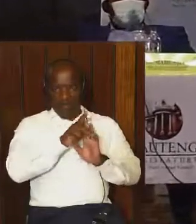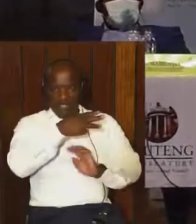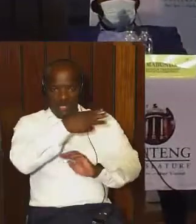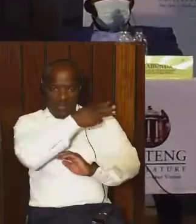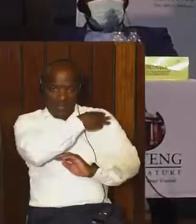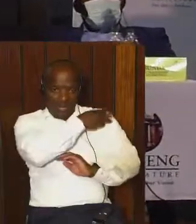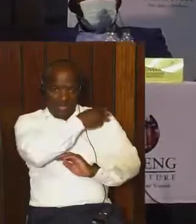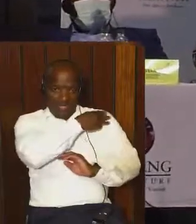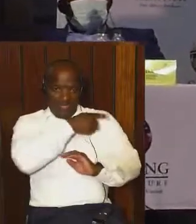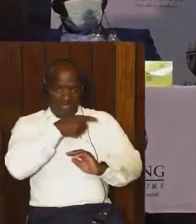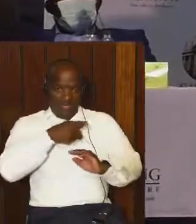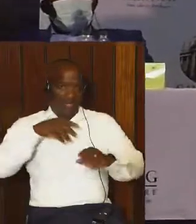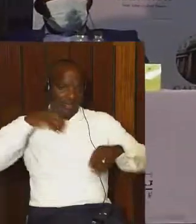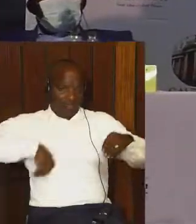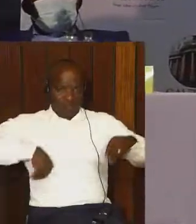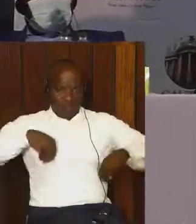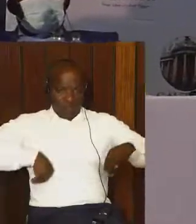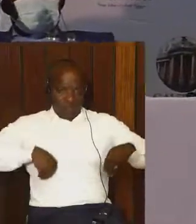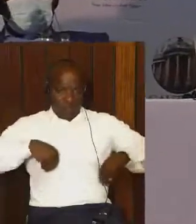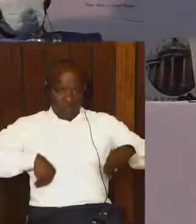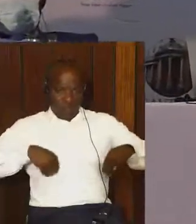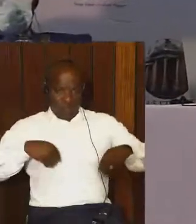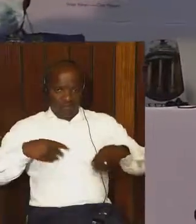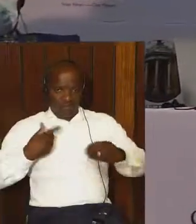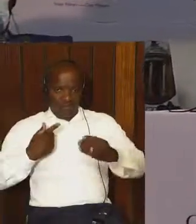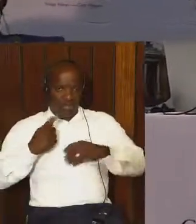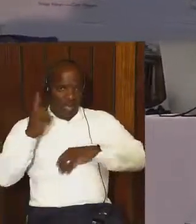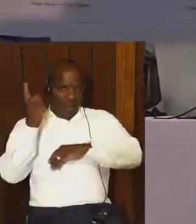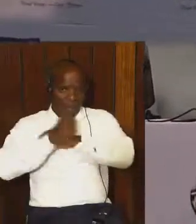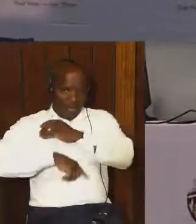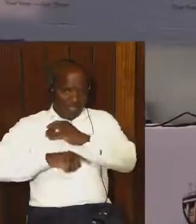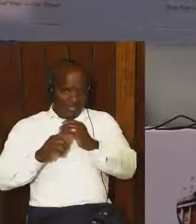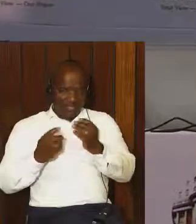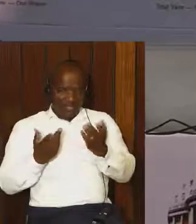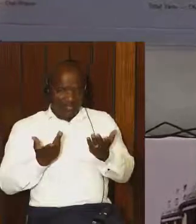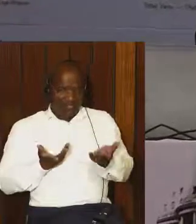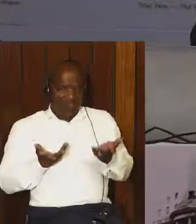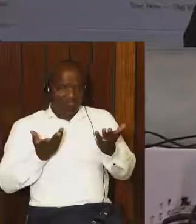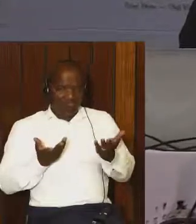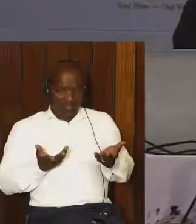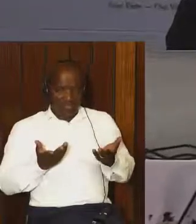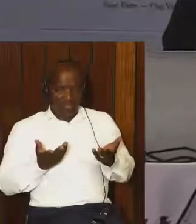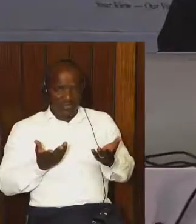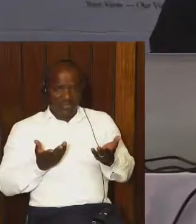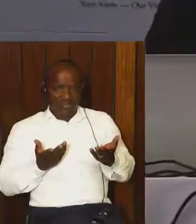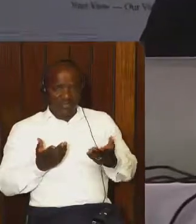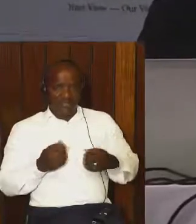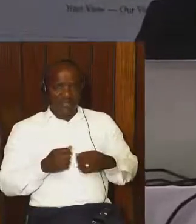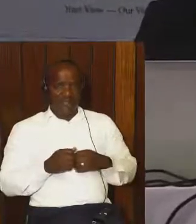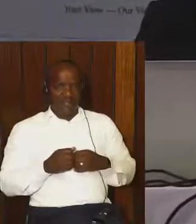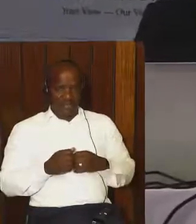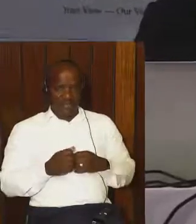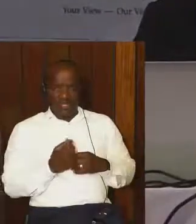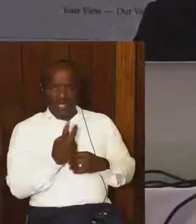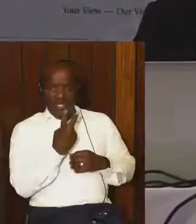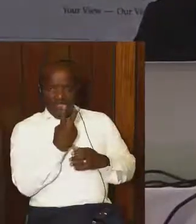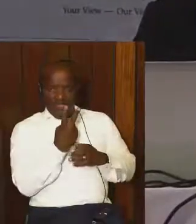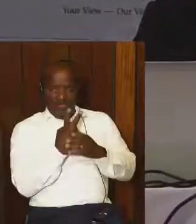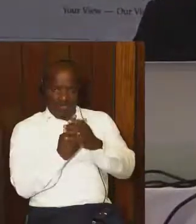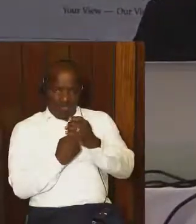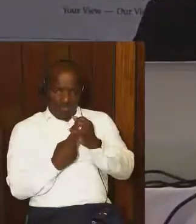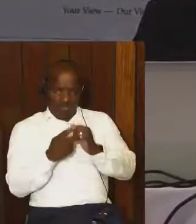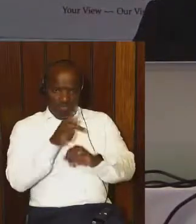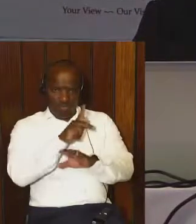have been at the heart of what's caused these 2 projects that came to a